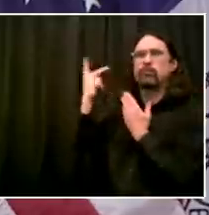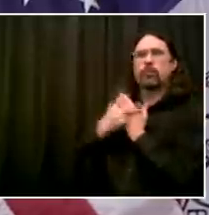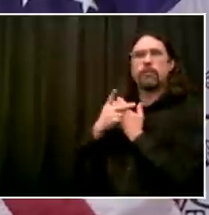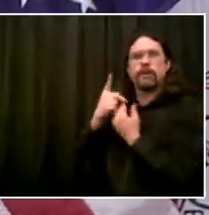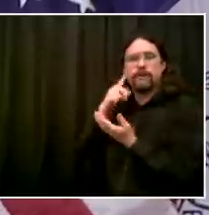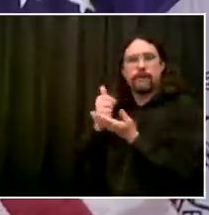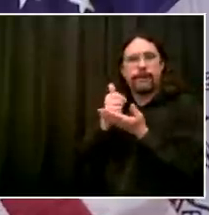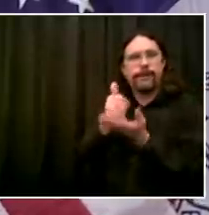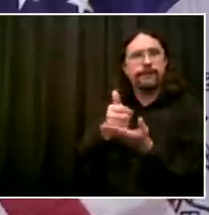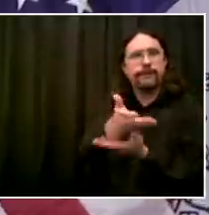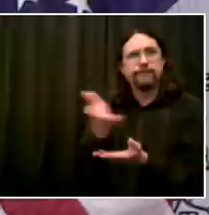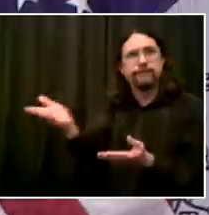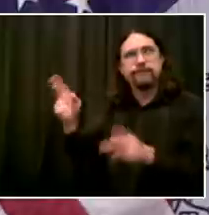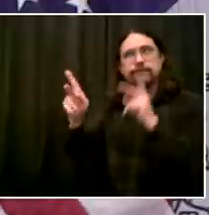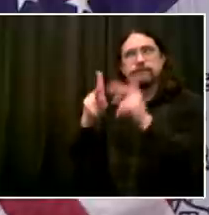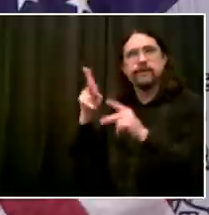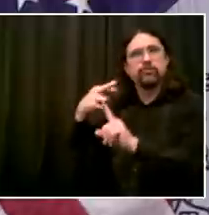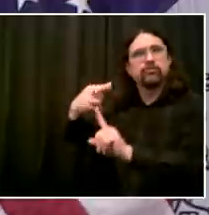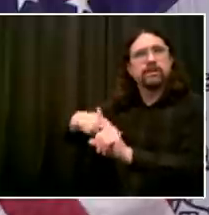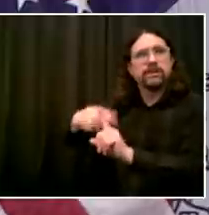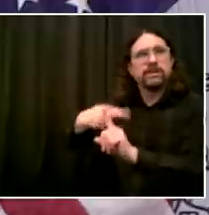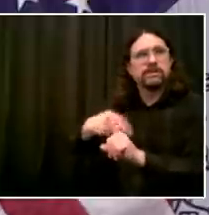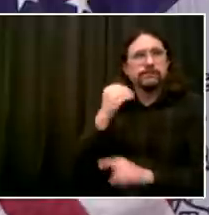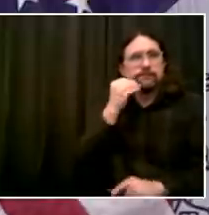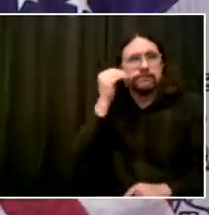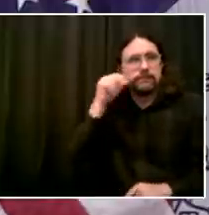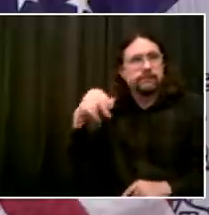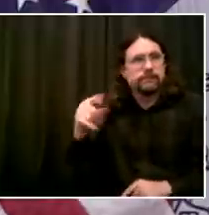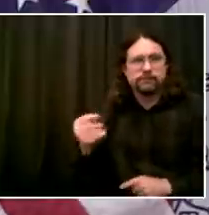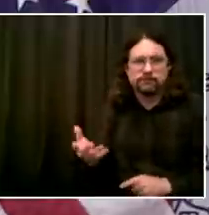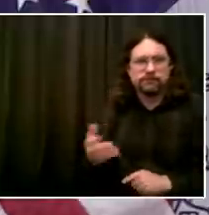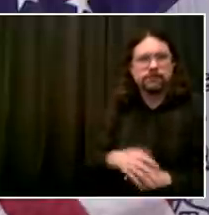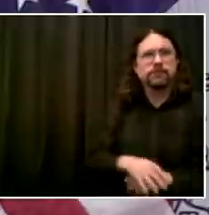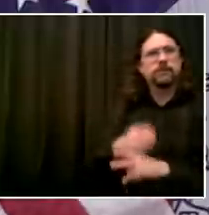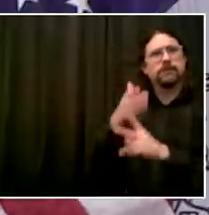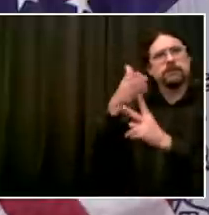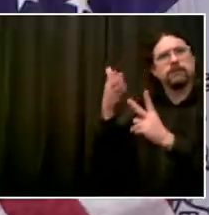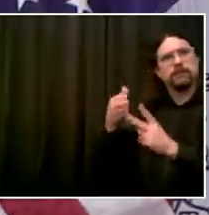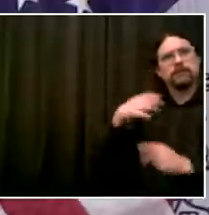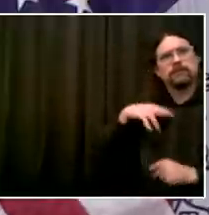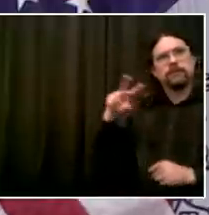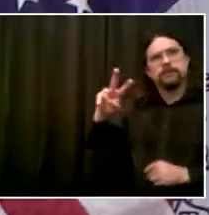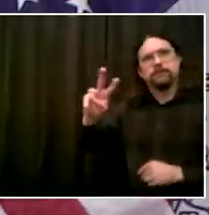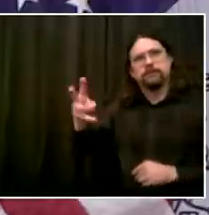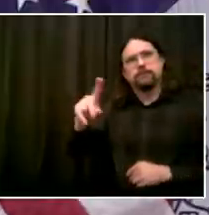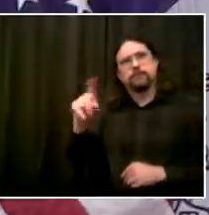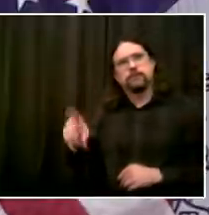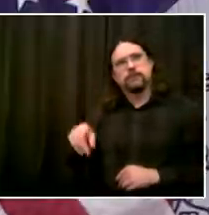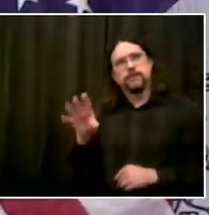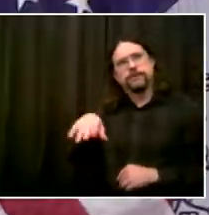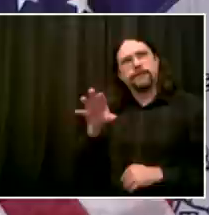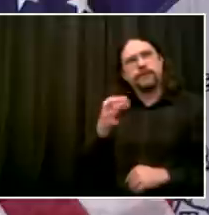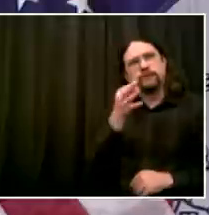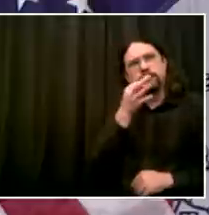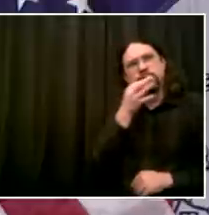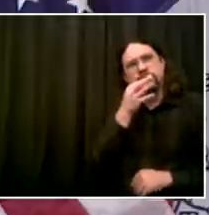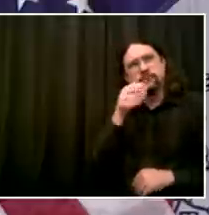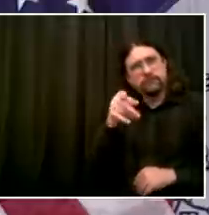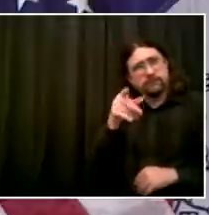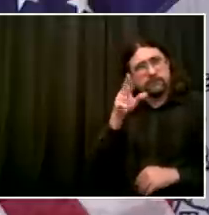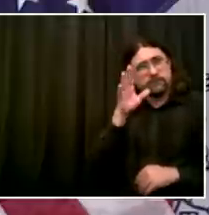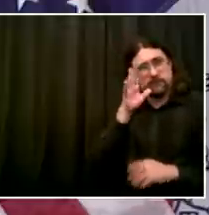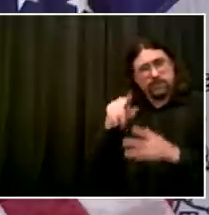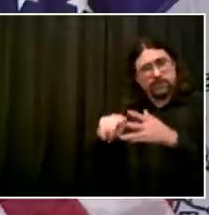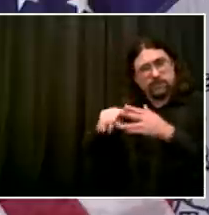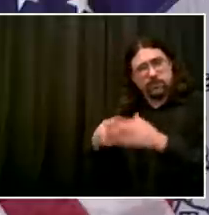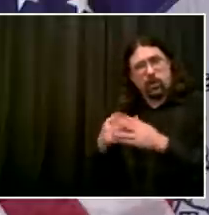existing evictions. So my questions are, what is the city going to do regarding things like the right to counsel? Because